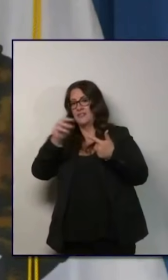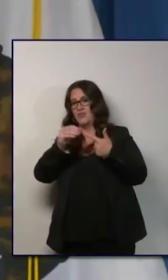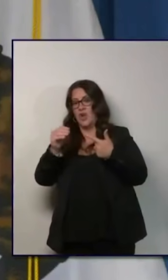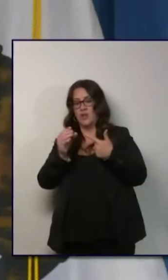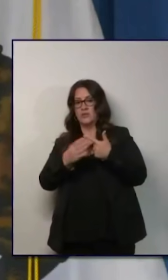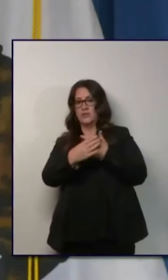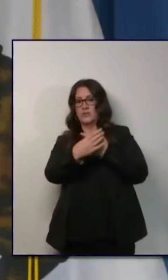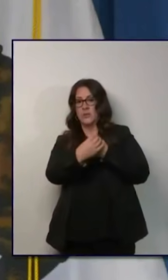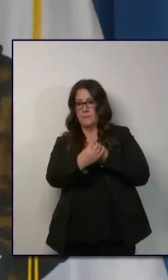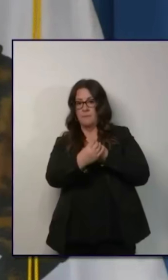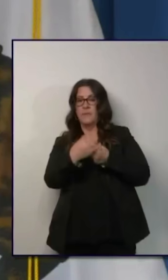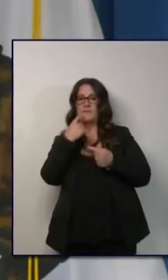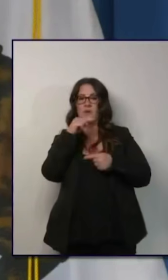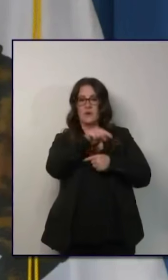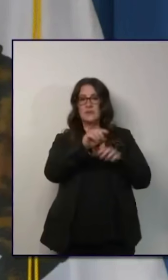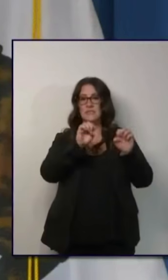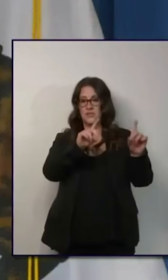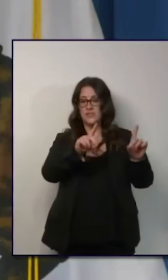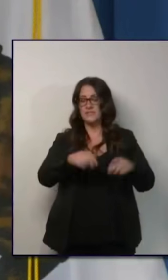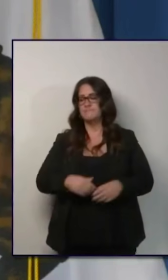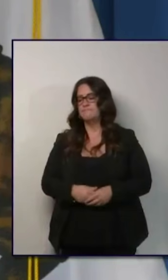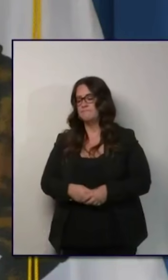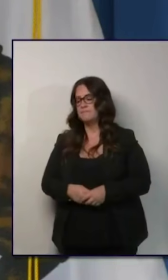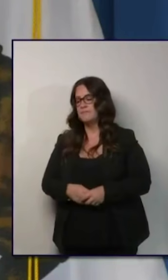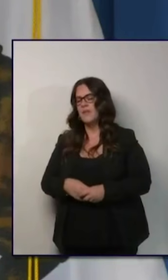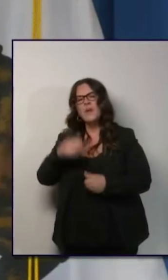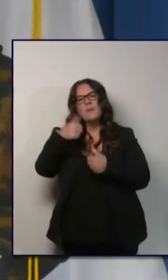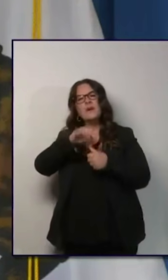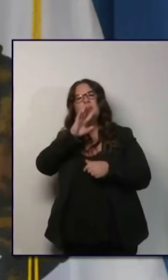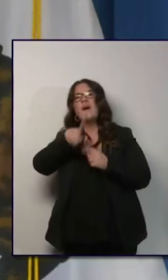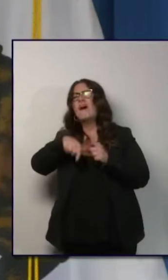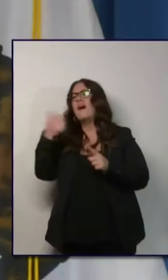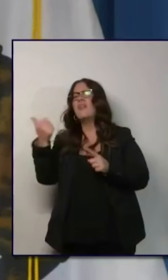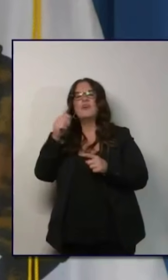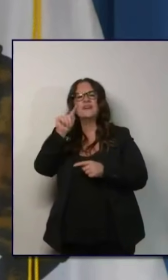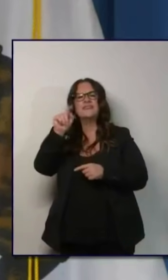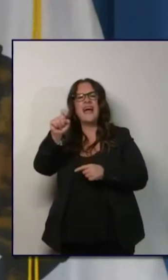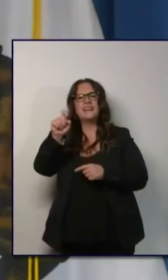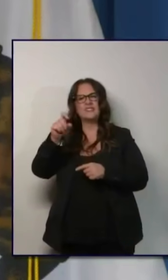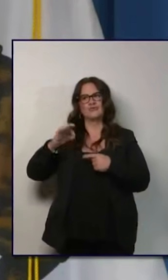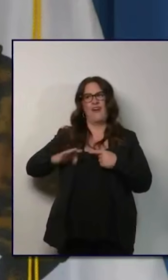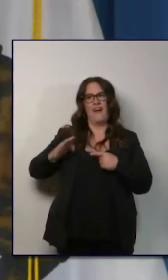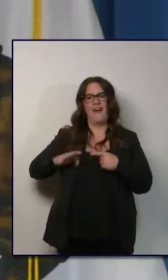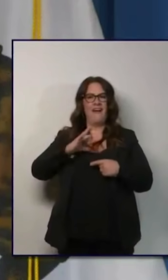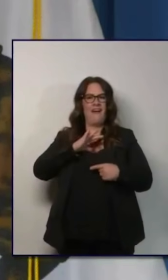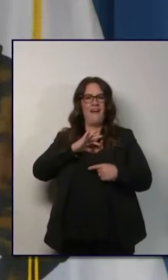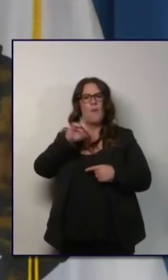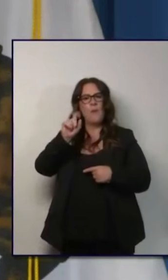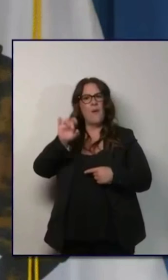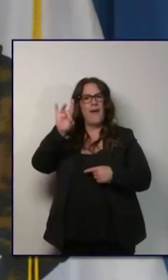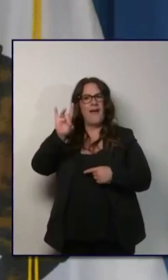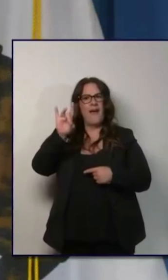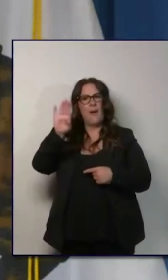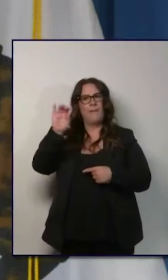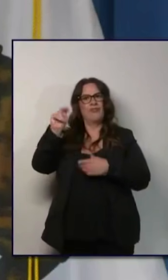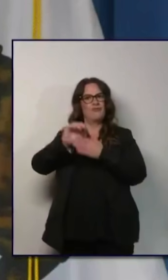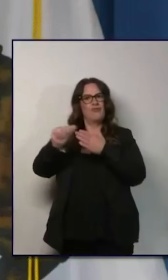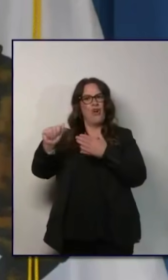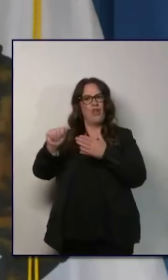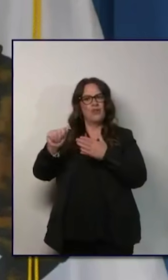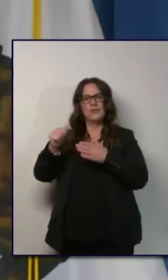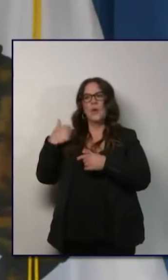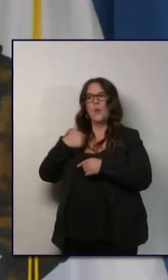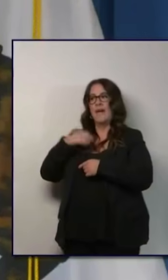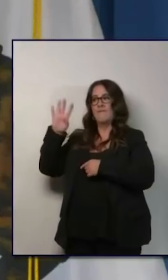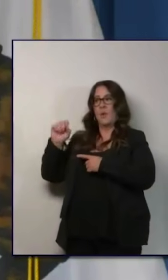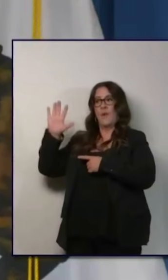mentioned net operating losses, I mentioned tax credits, about $1.8 billion of that $4.5 billion